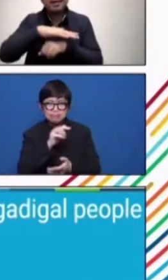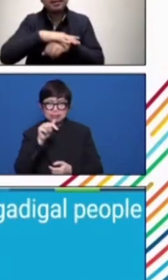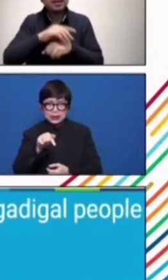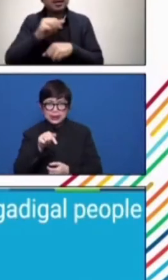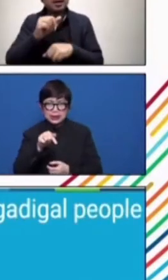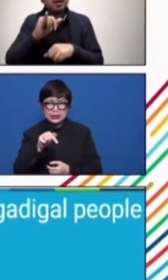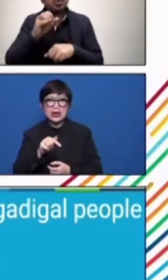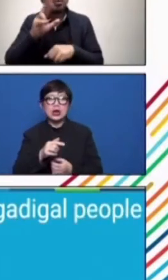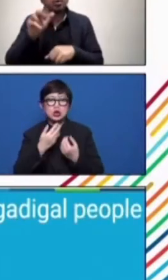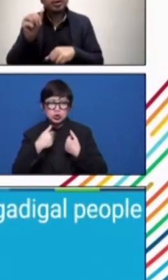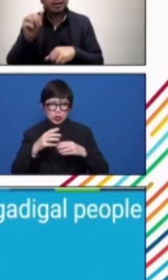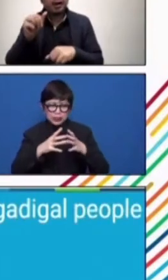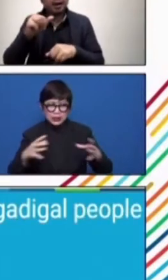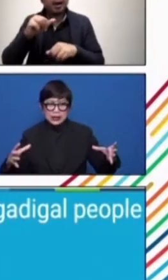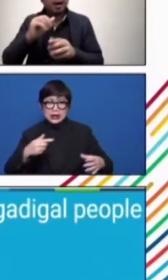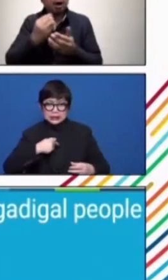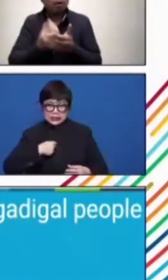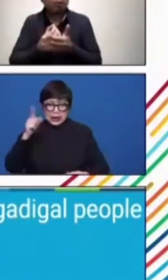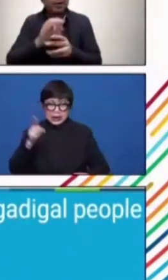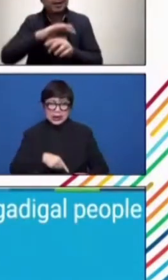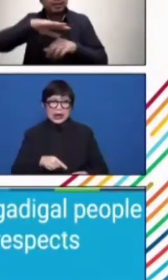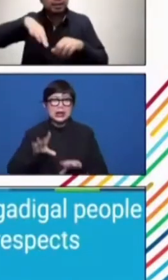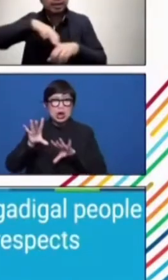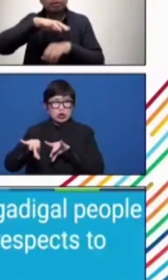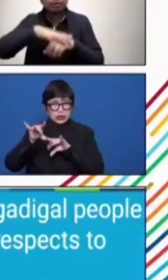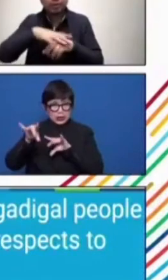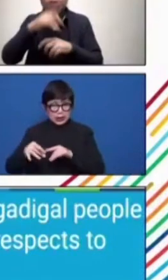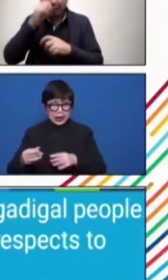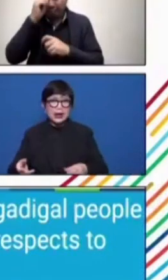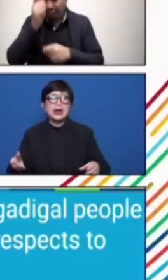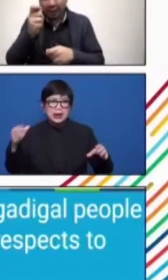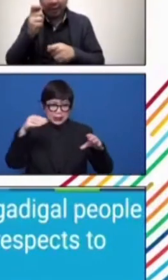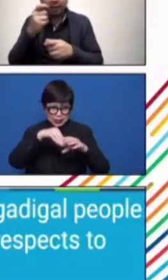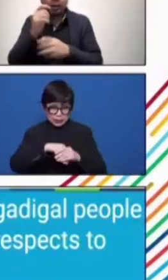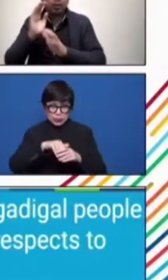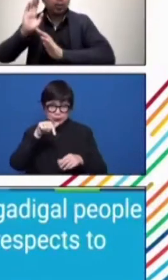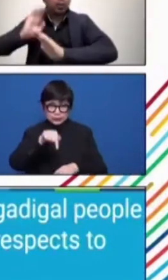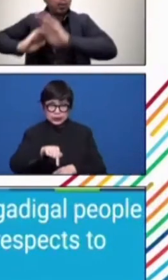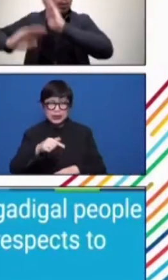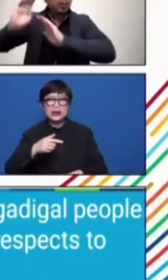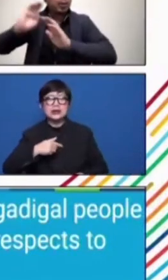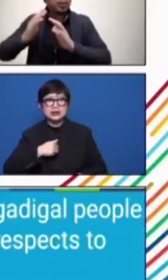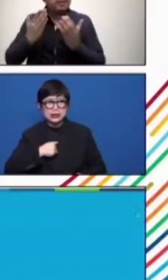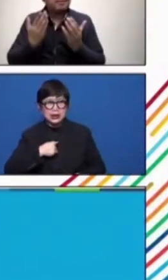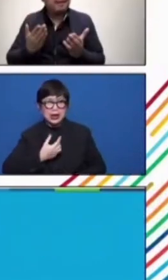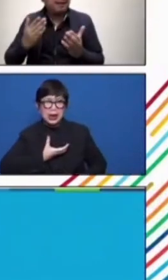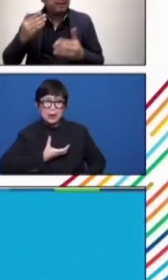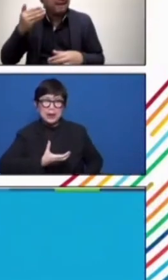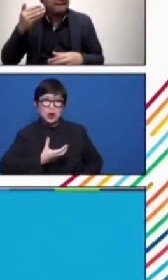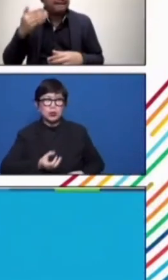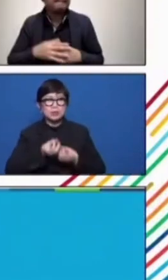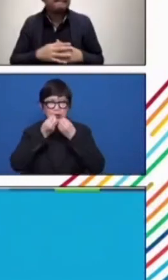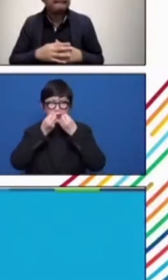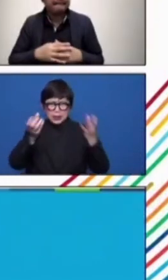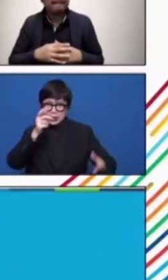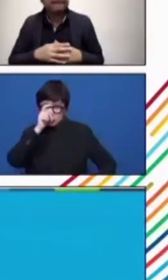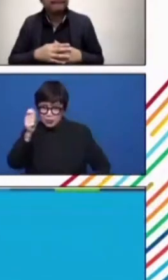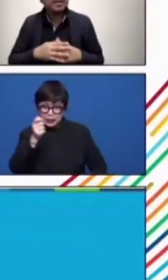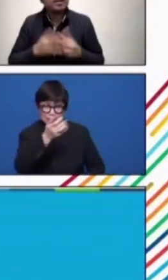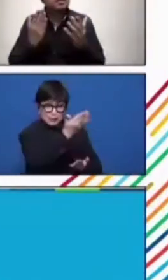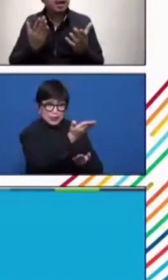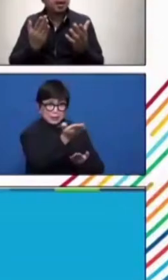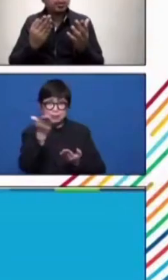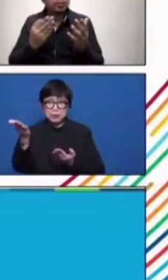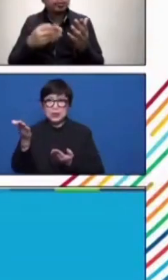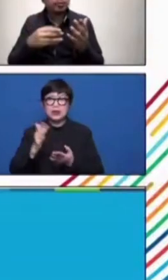Nations I pay my respects to their eldest past and present our penalt this morning comprises a stellar lineup of